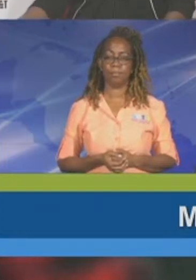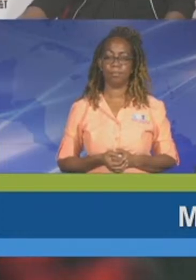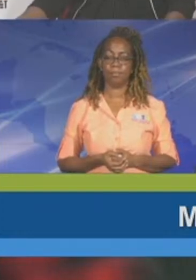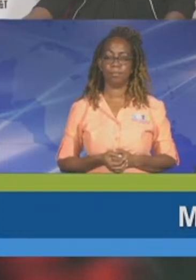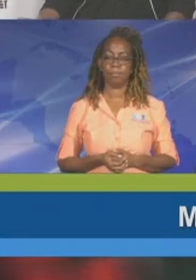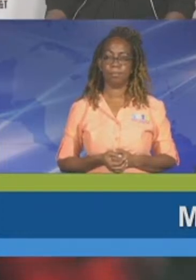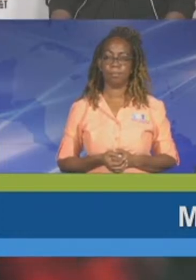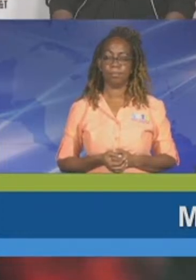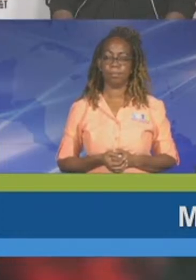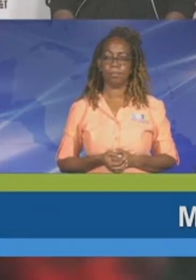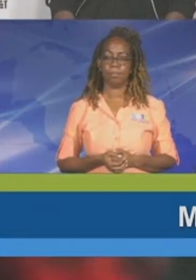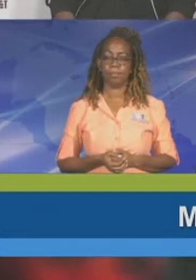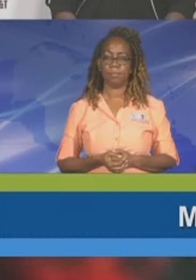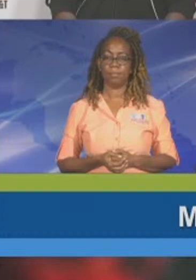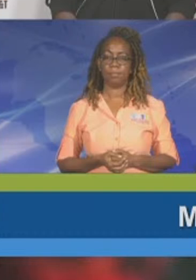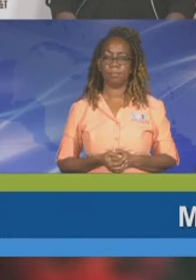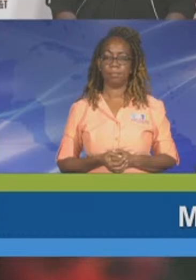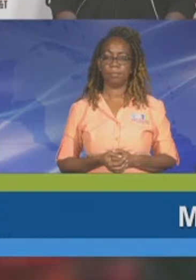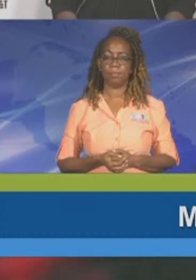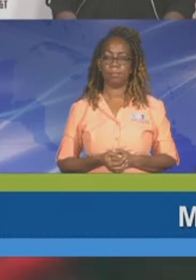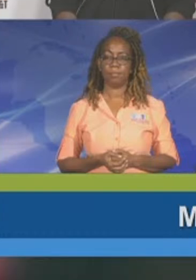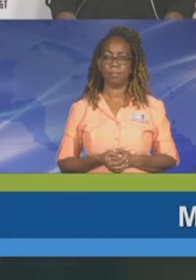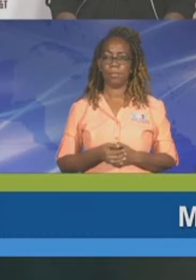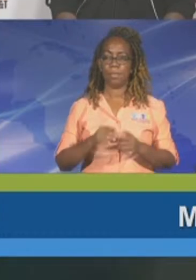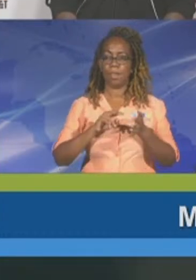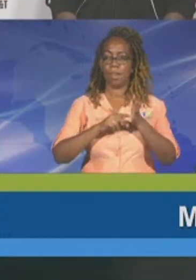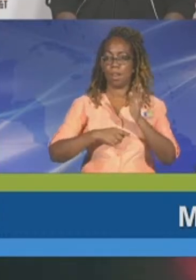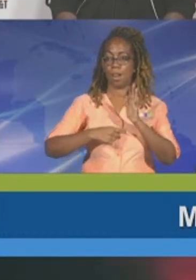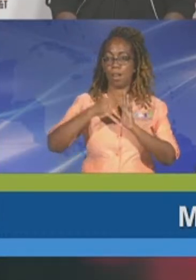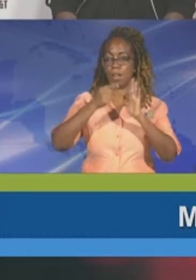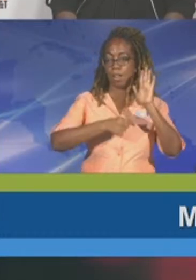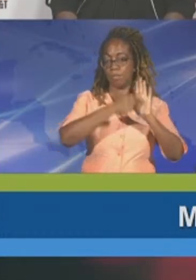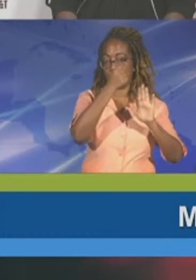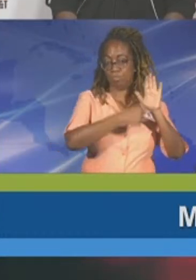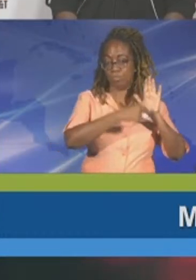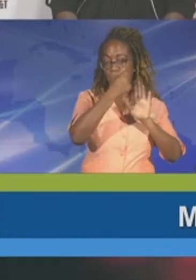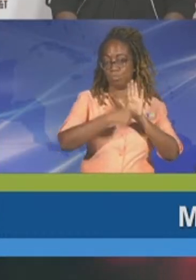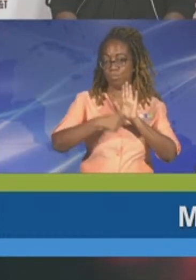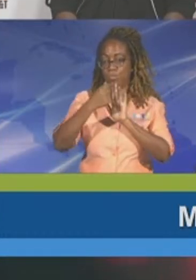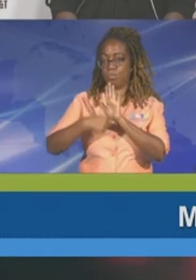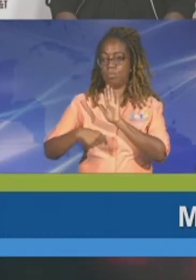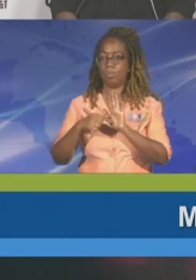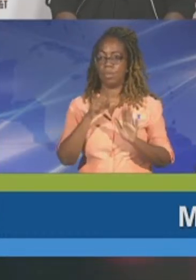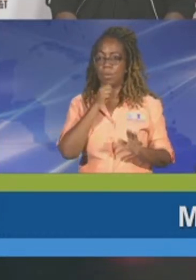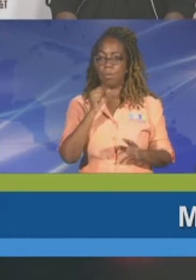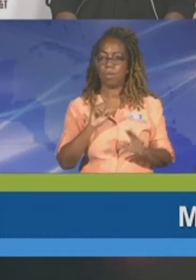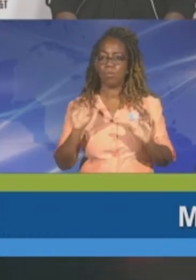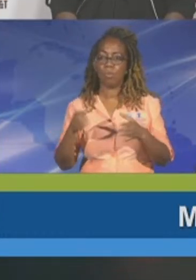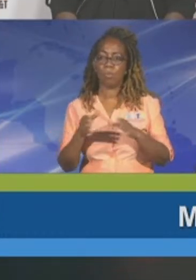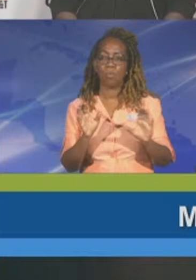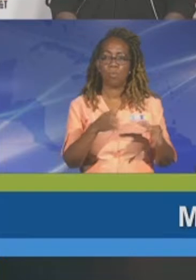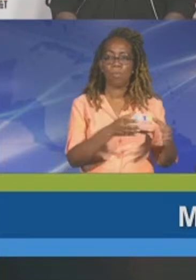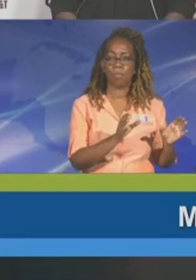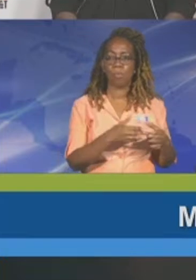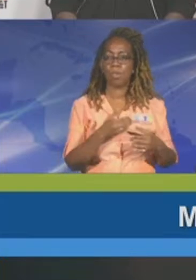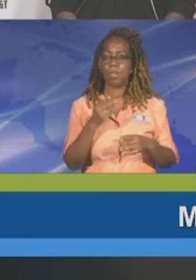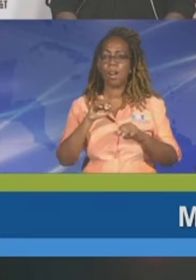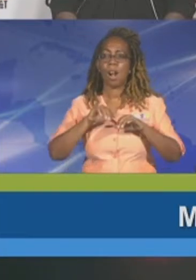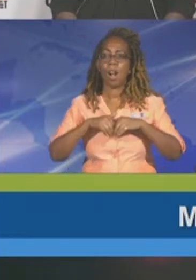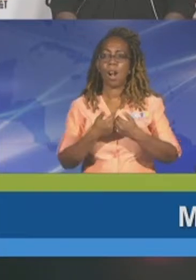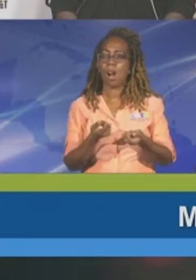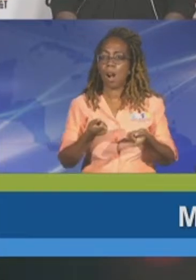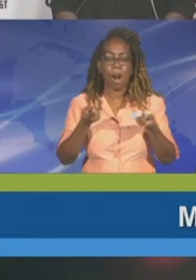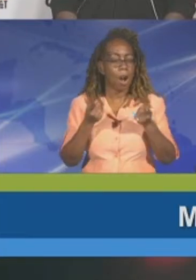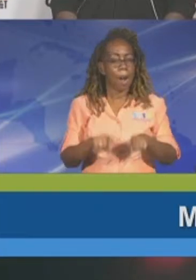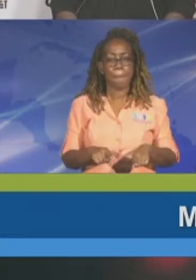please. This one shows the age distribution, and as you can see, suicide can happen across what we call